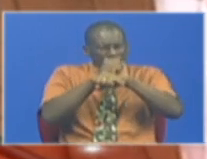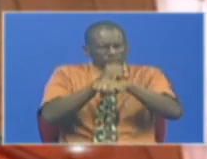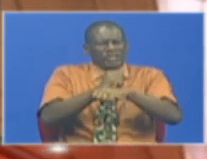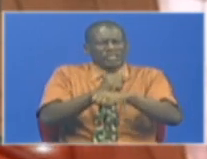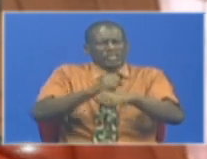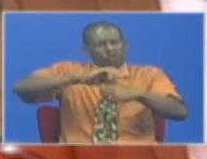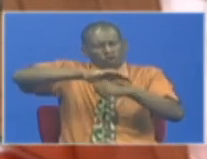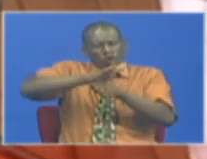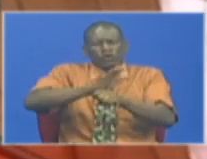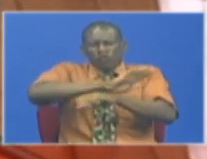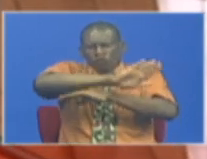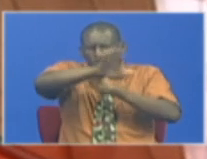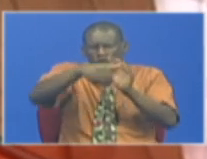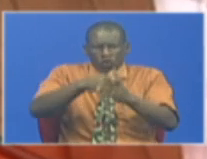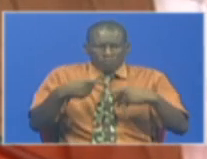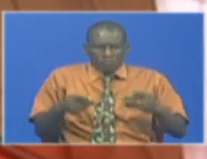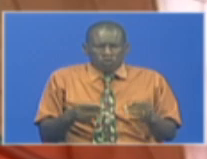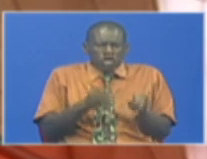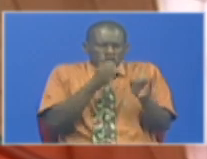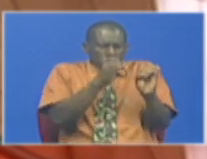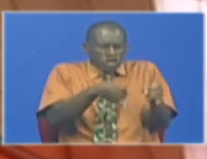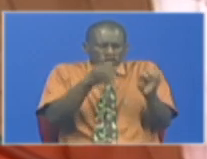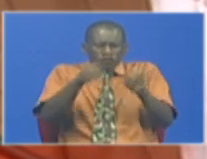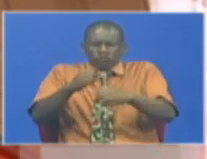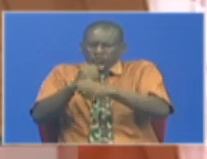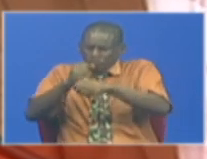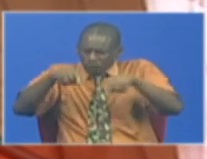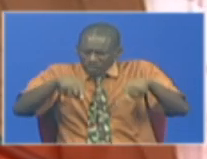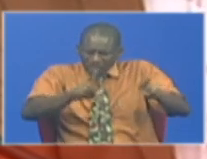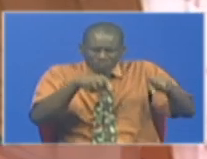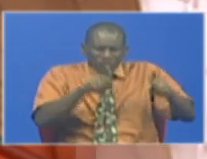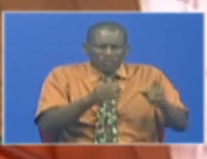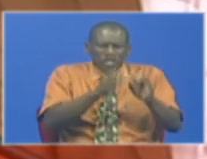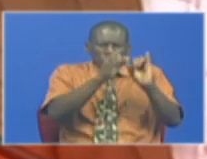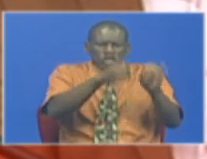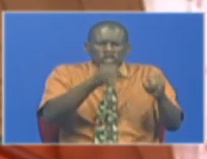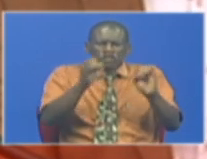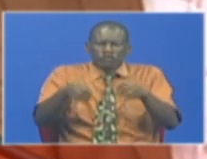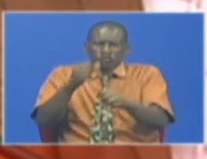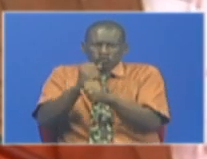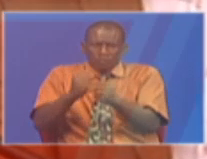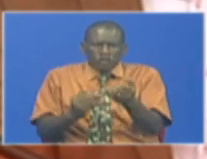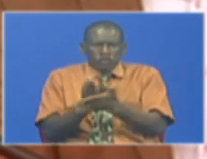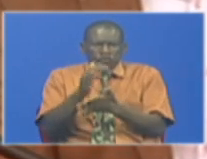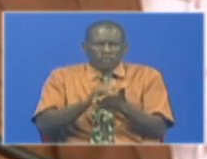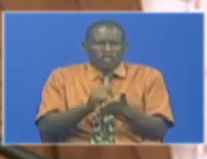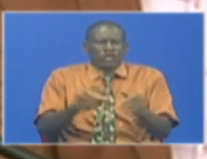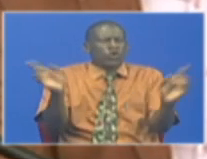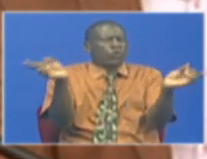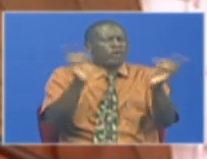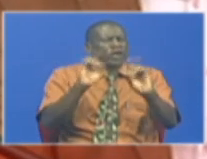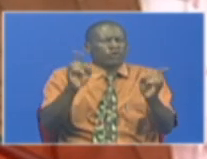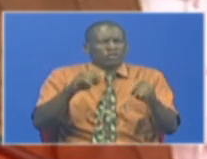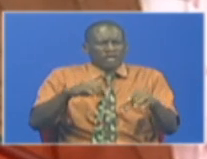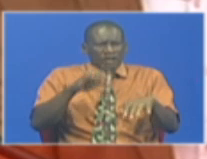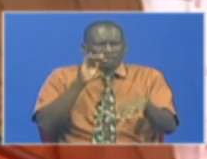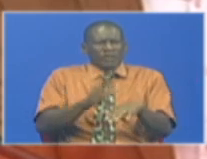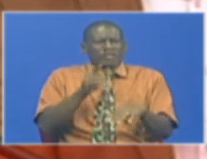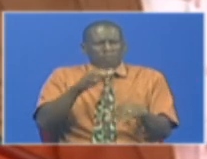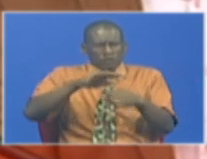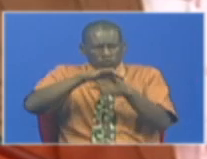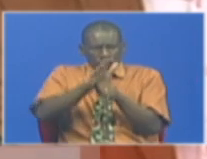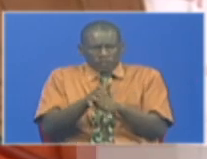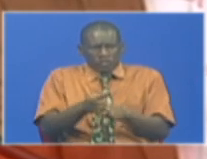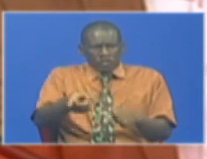COVID-19. It is the individuals who are going to make sure that we do not get this disease. We know